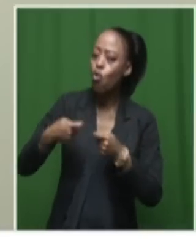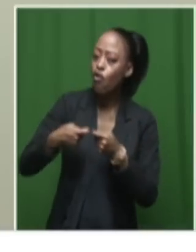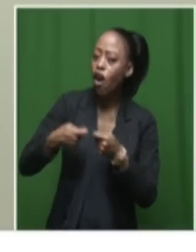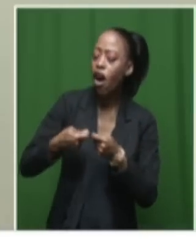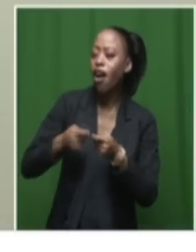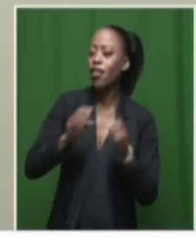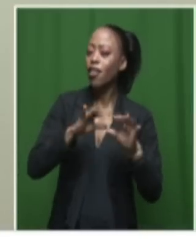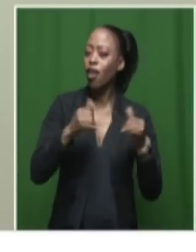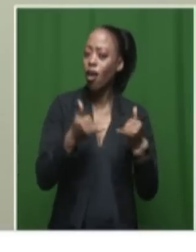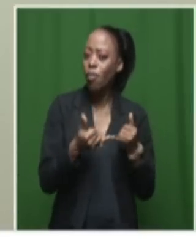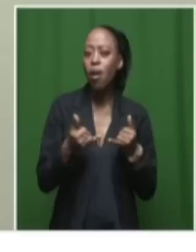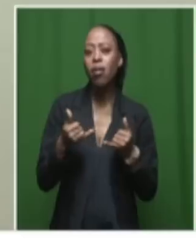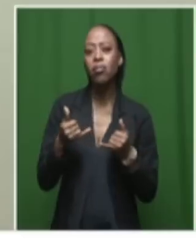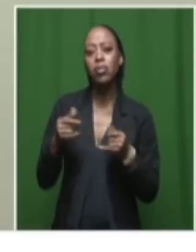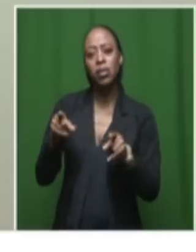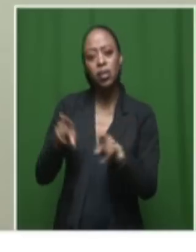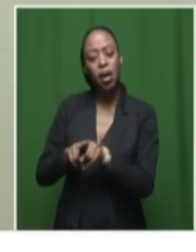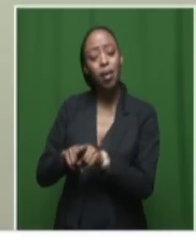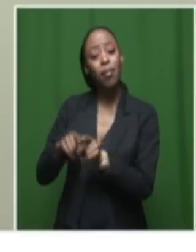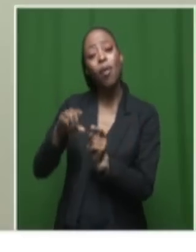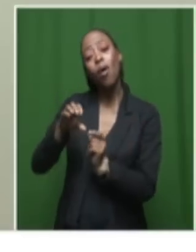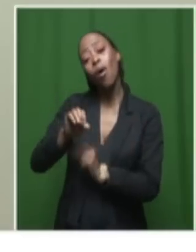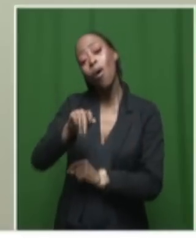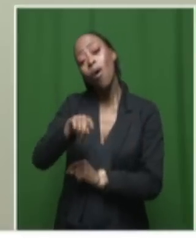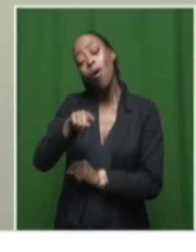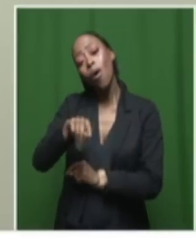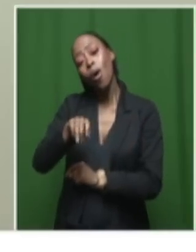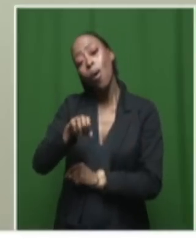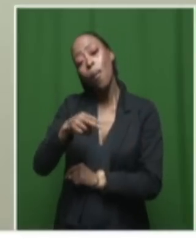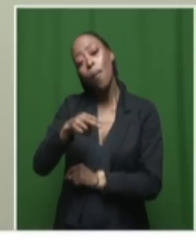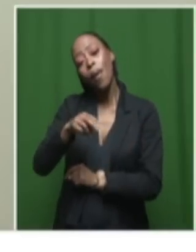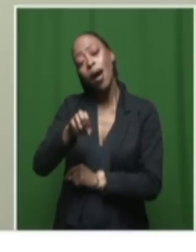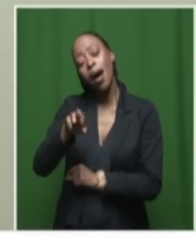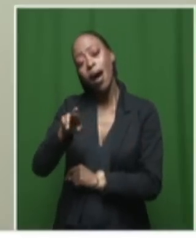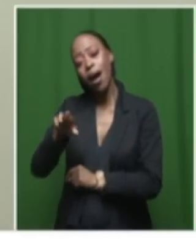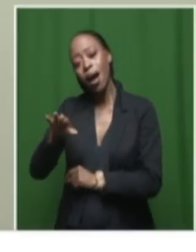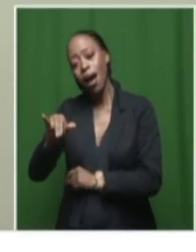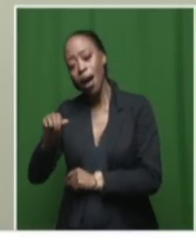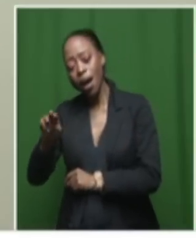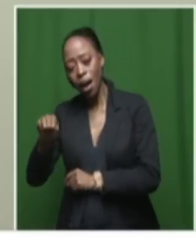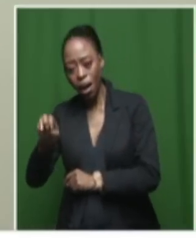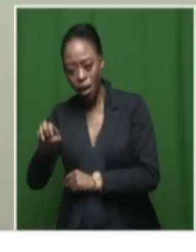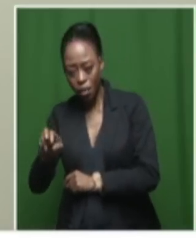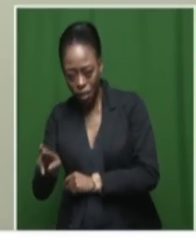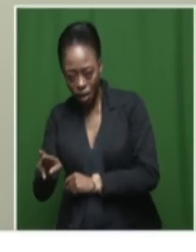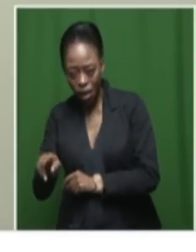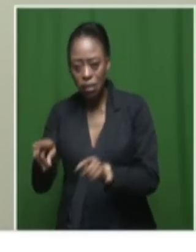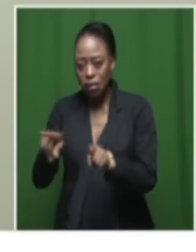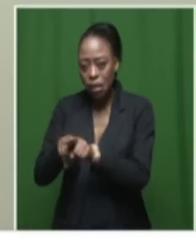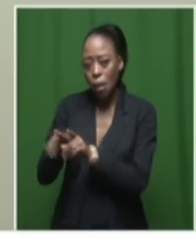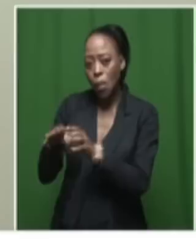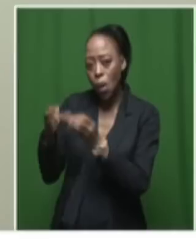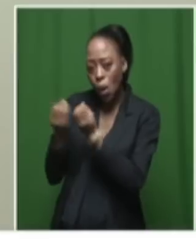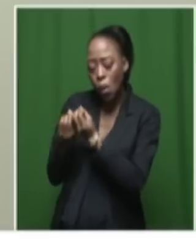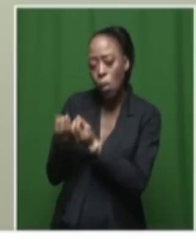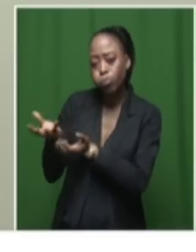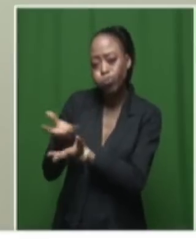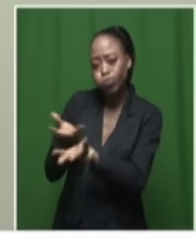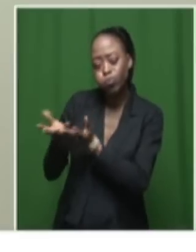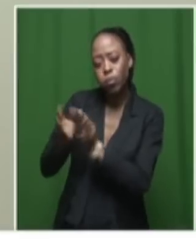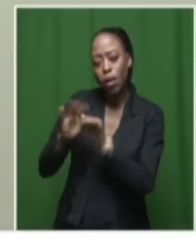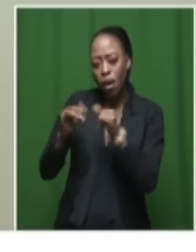the Oppenheimers give them money, for example. But those organizations that we're talking about, there's a company called